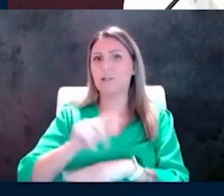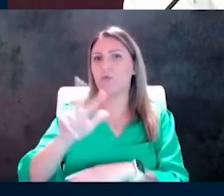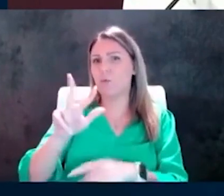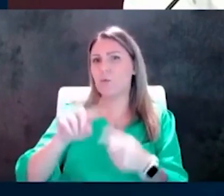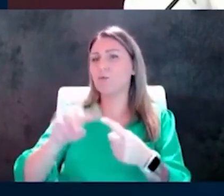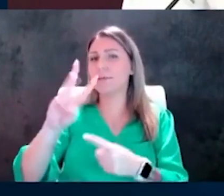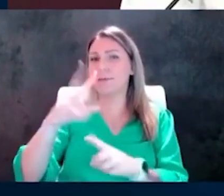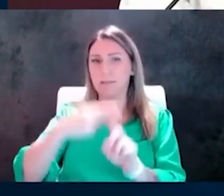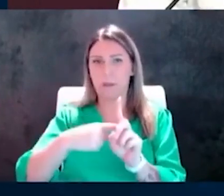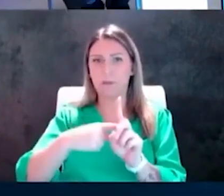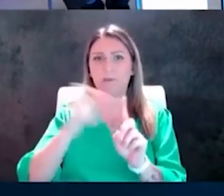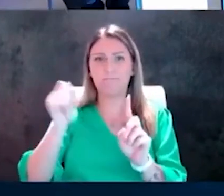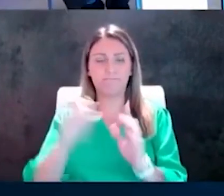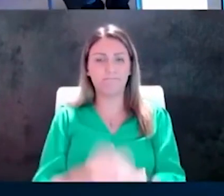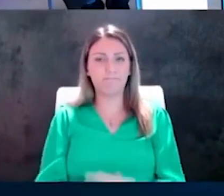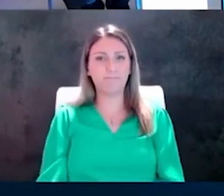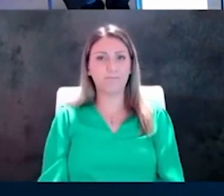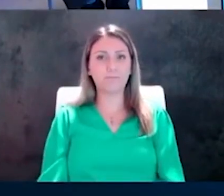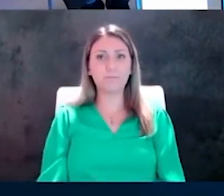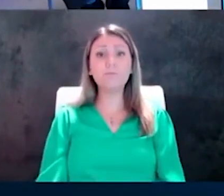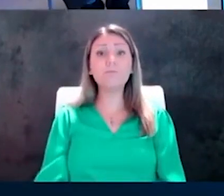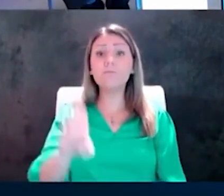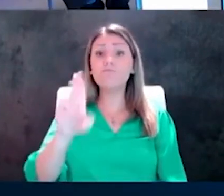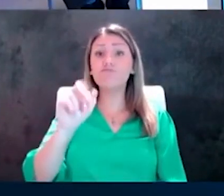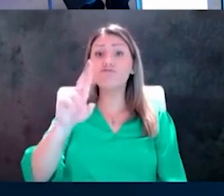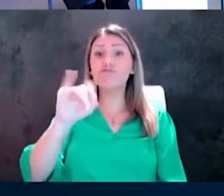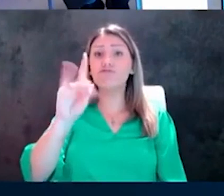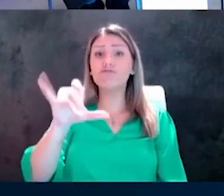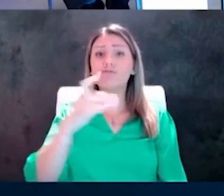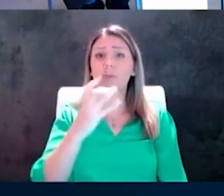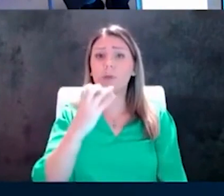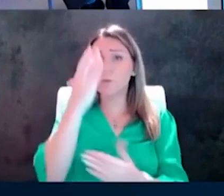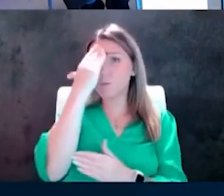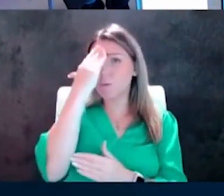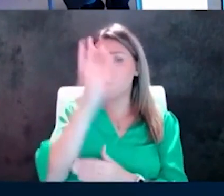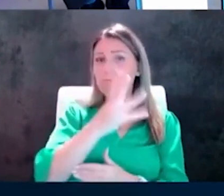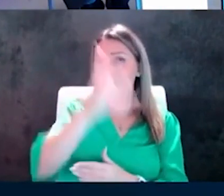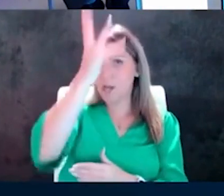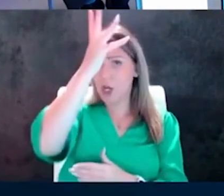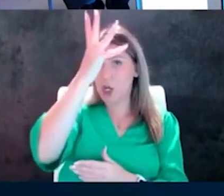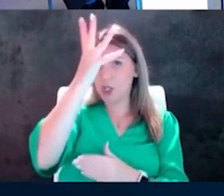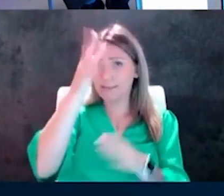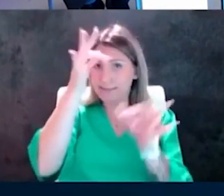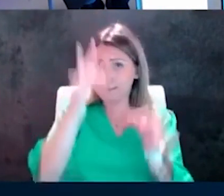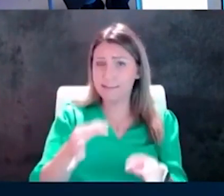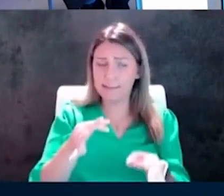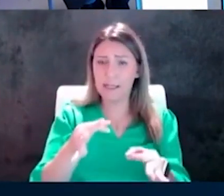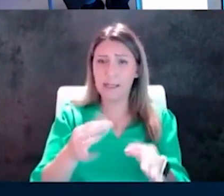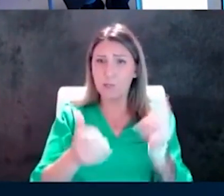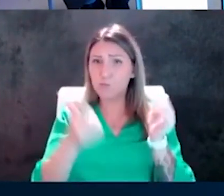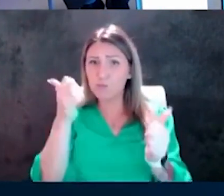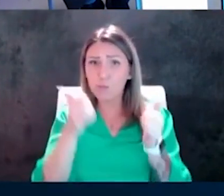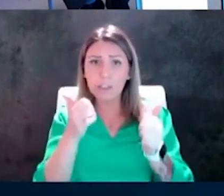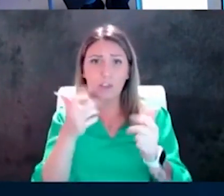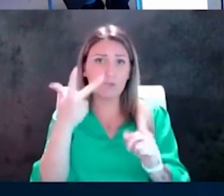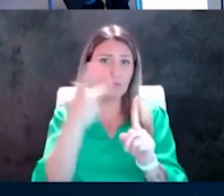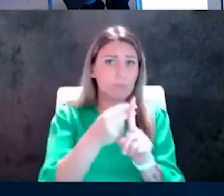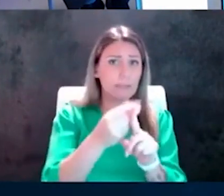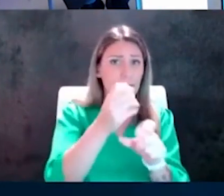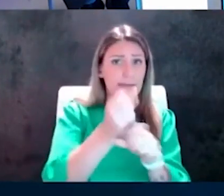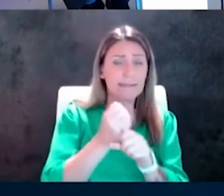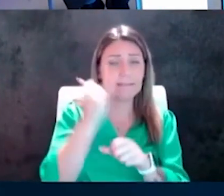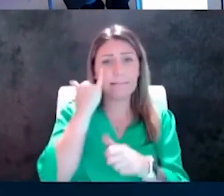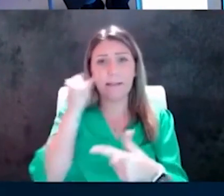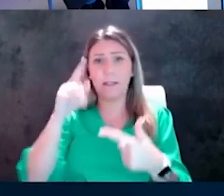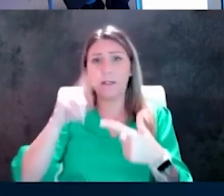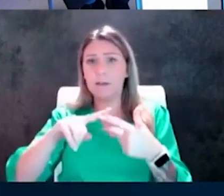so. Okay, Brittany wants to know, do you think parents will have a choice of which vaccine their child gets? I mean, if Pfizer comes out first, do you think they'll